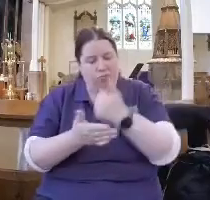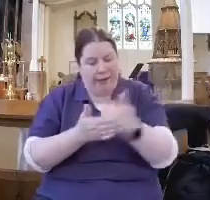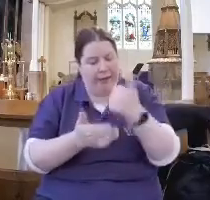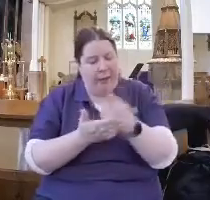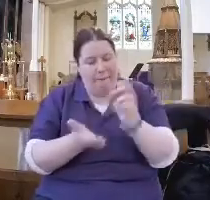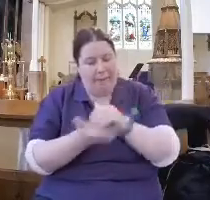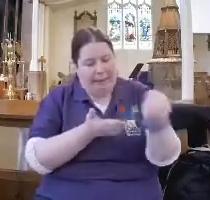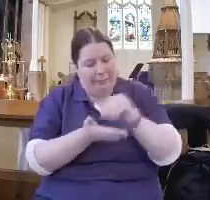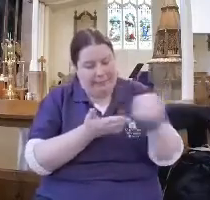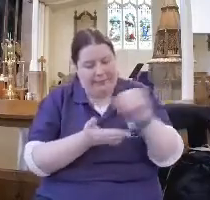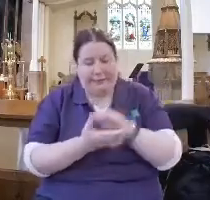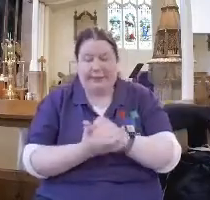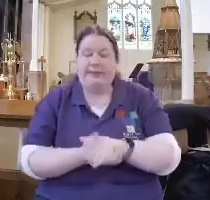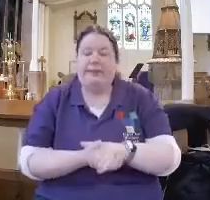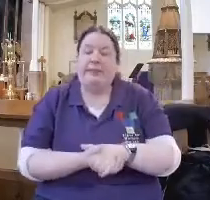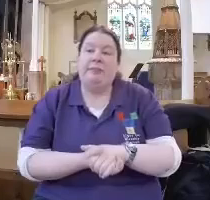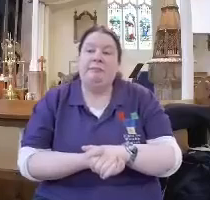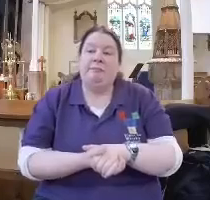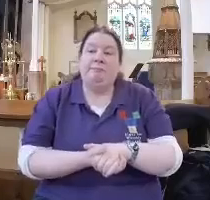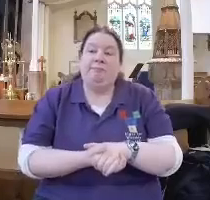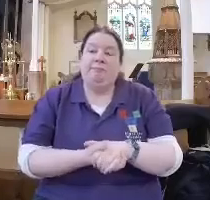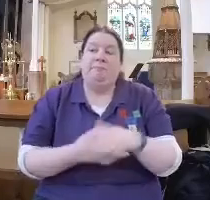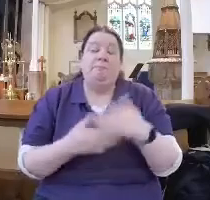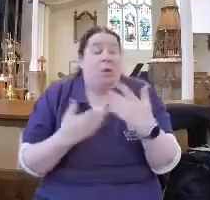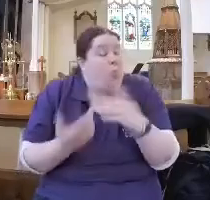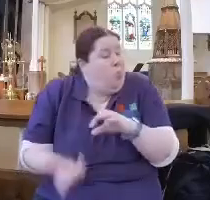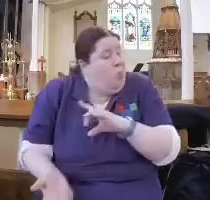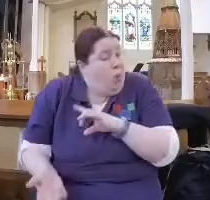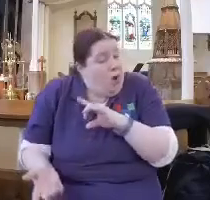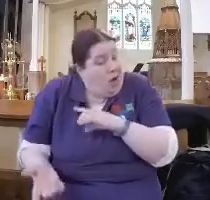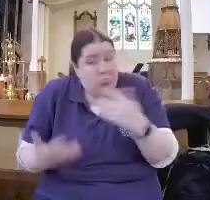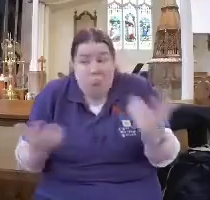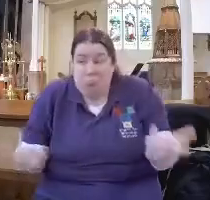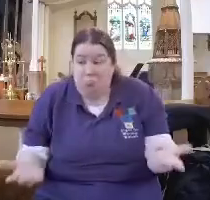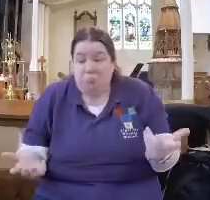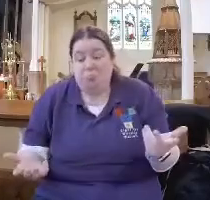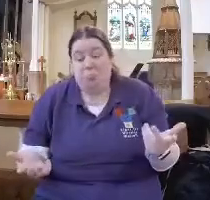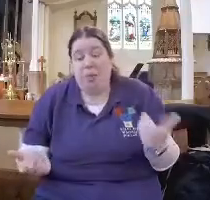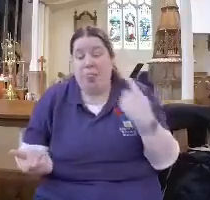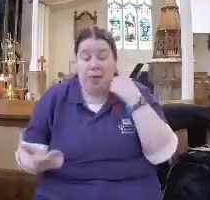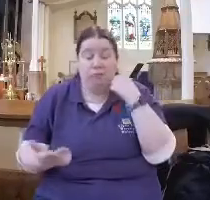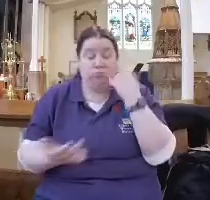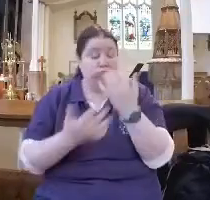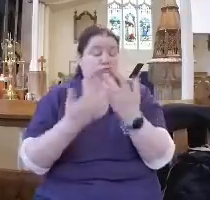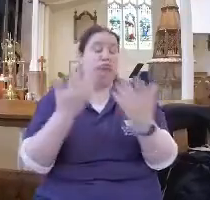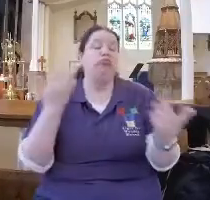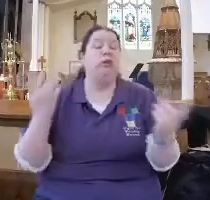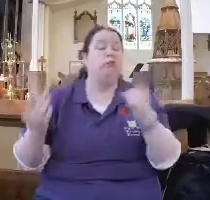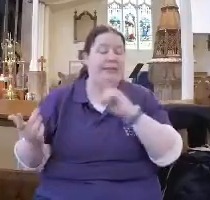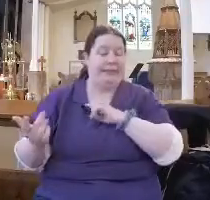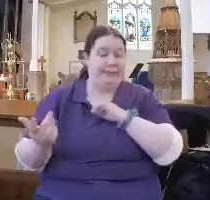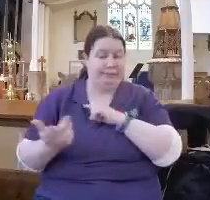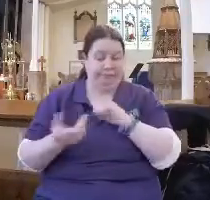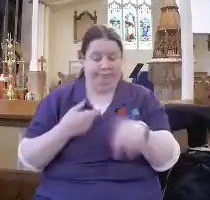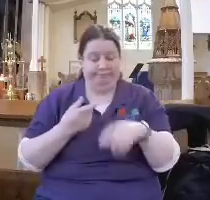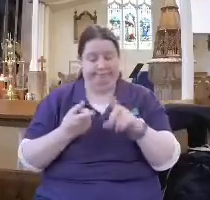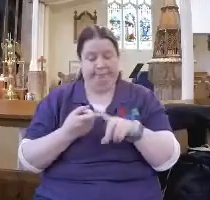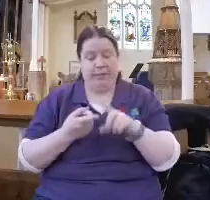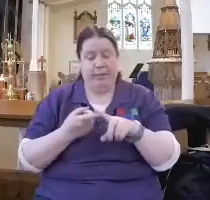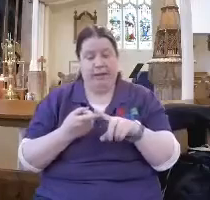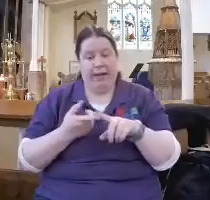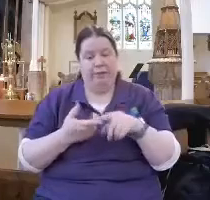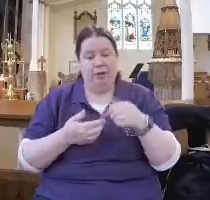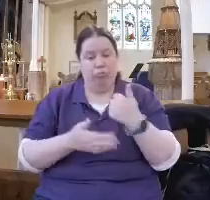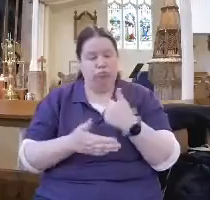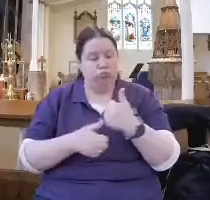rhythms. And why is that? Well, I think there are a number of reasons. I think firstly, having a rhythm to